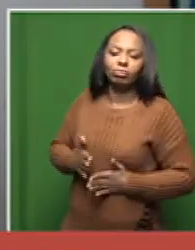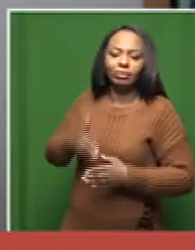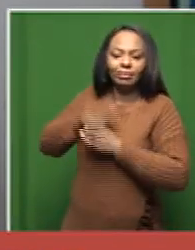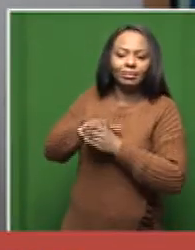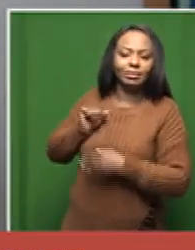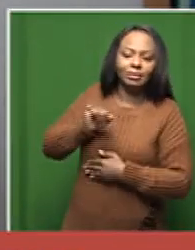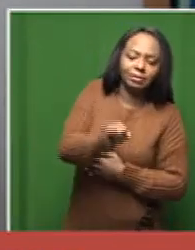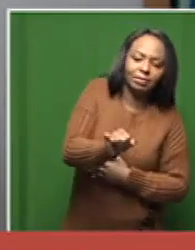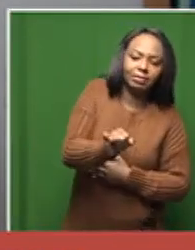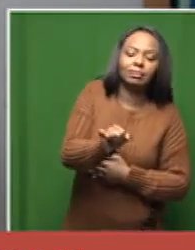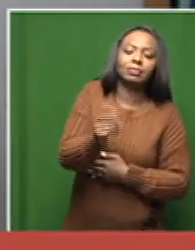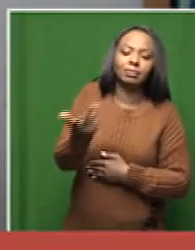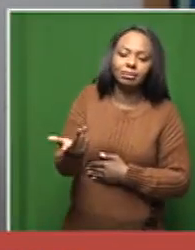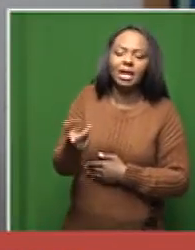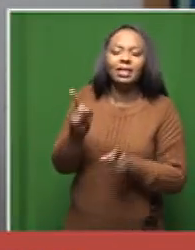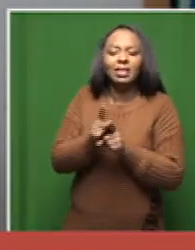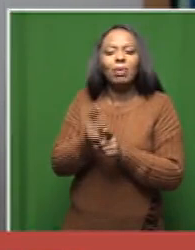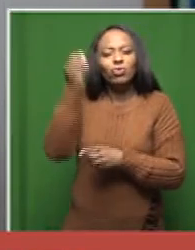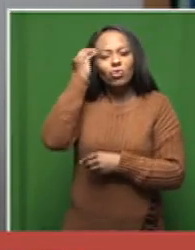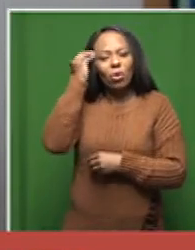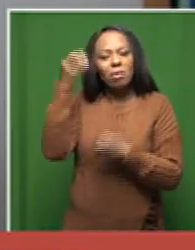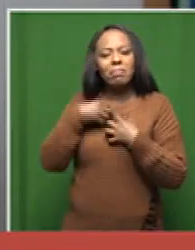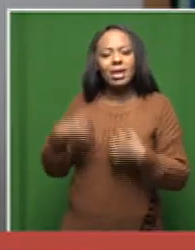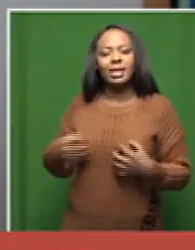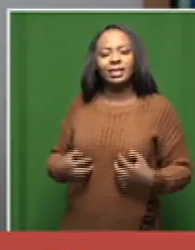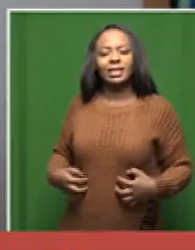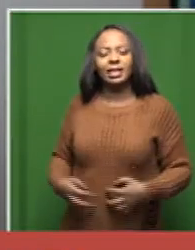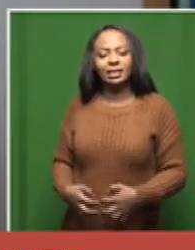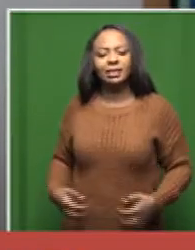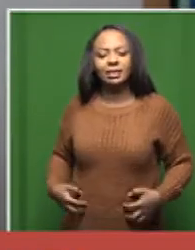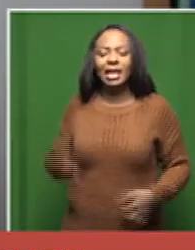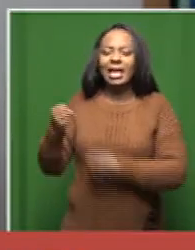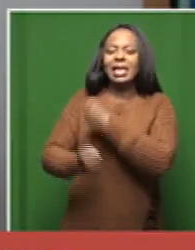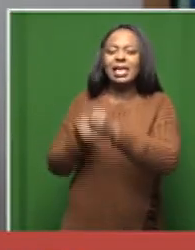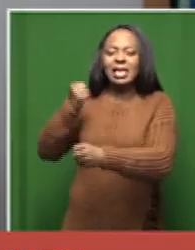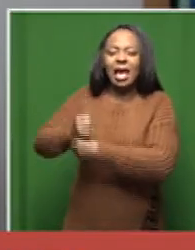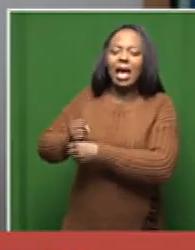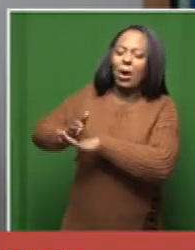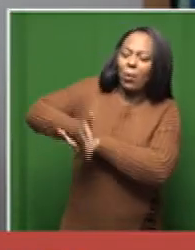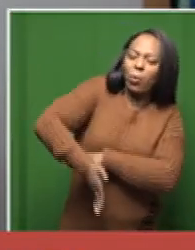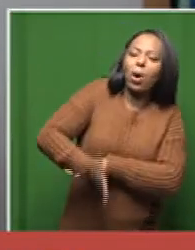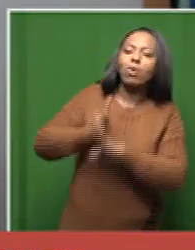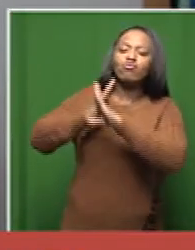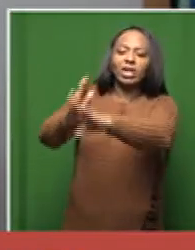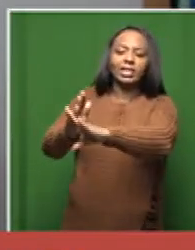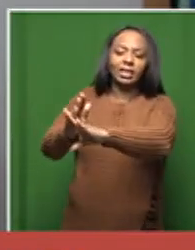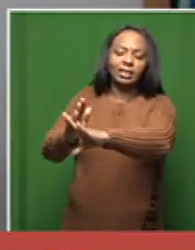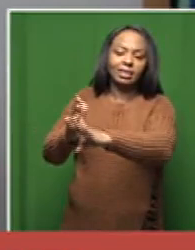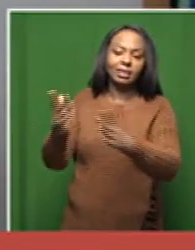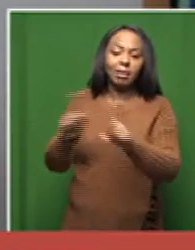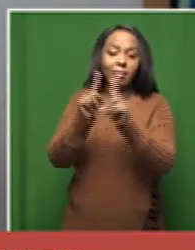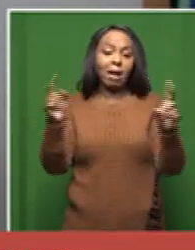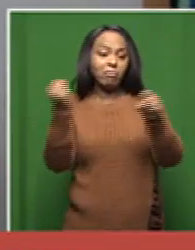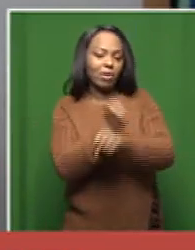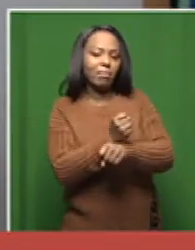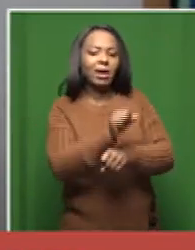lost as long as, for example, measles. Measles vaccine gives you many, many years of protection. Right. This is unlikely to be as long as that. We